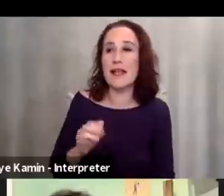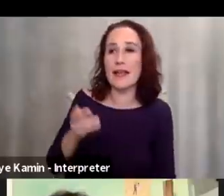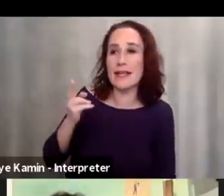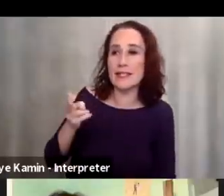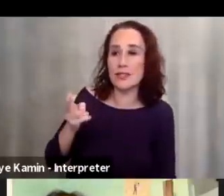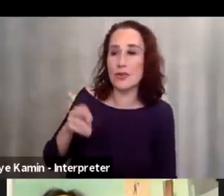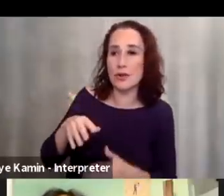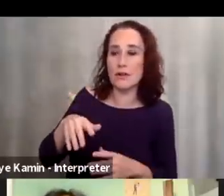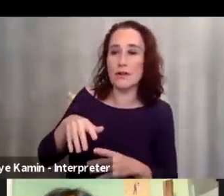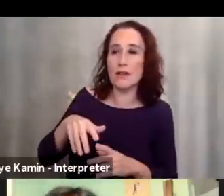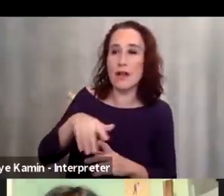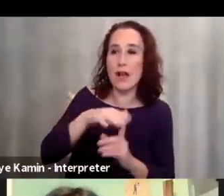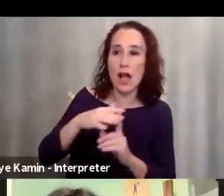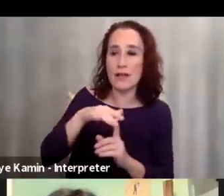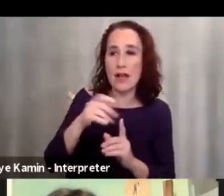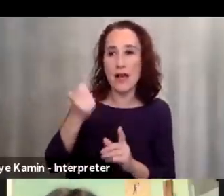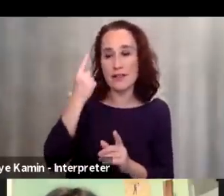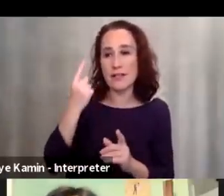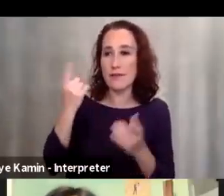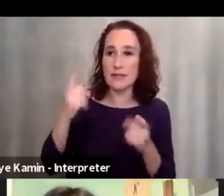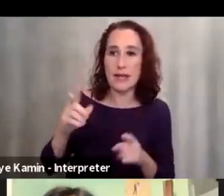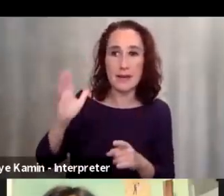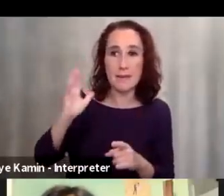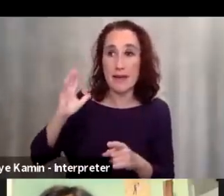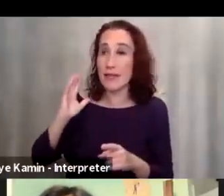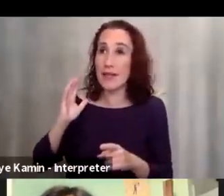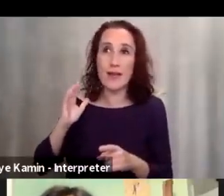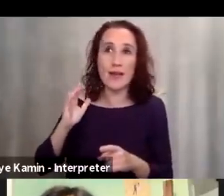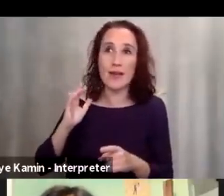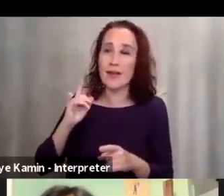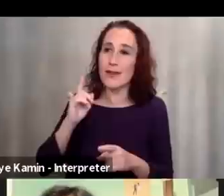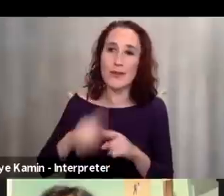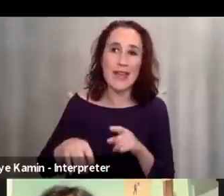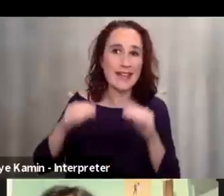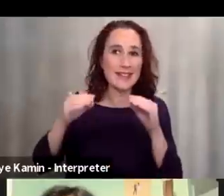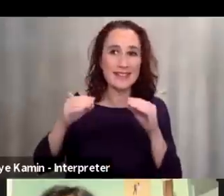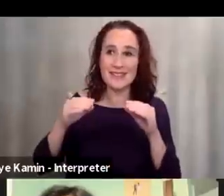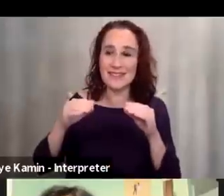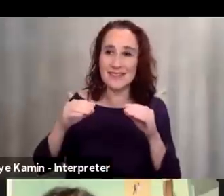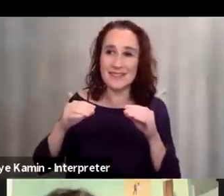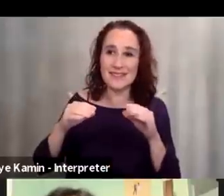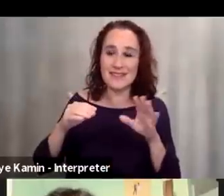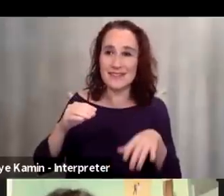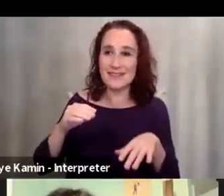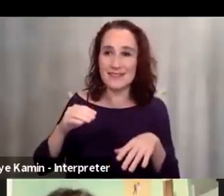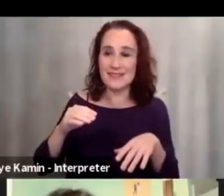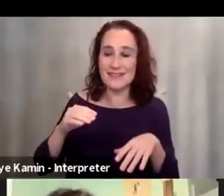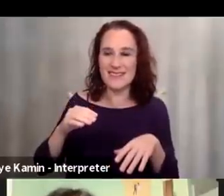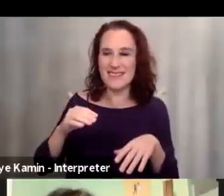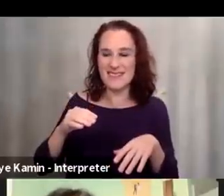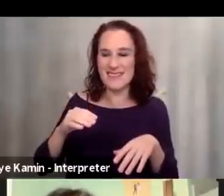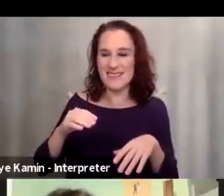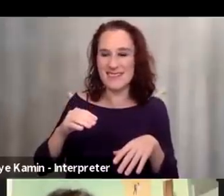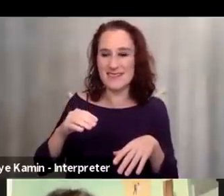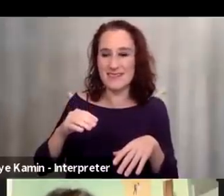context and understanding what was going on in that time doesn't seem like a compelling thing to me. And